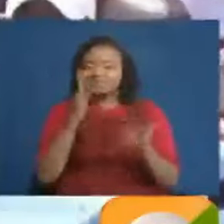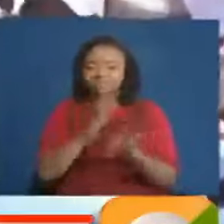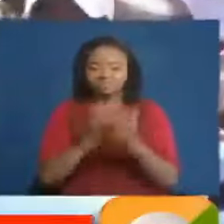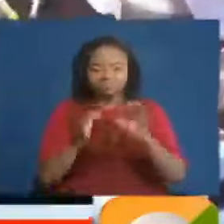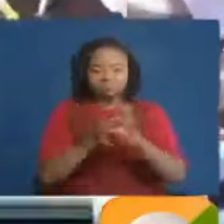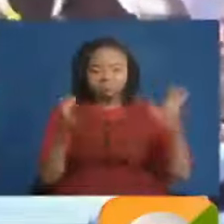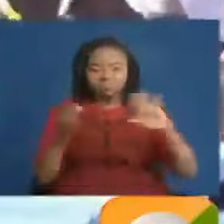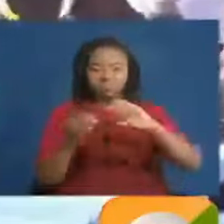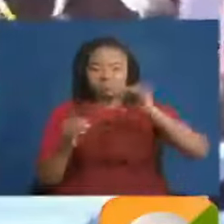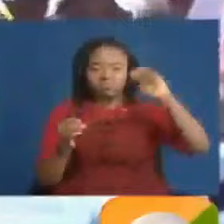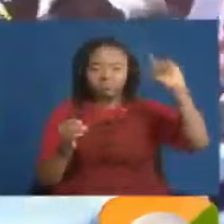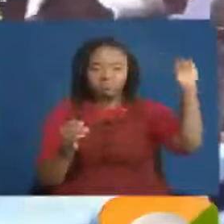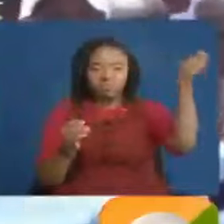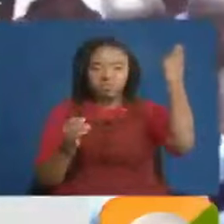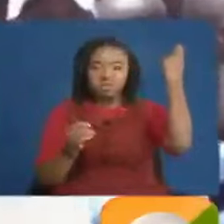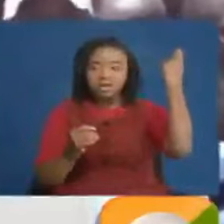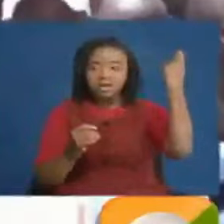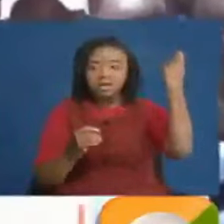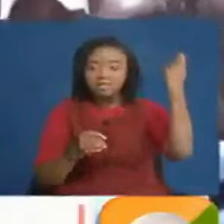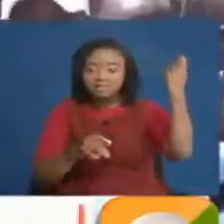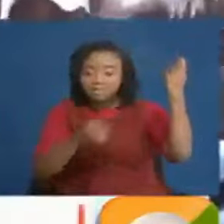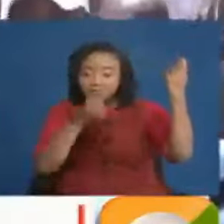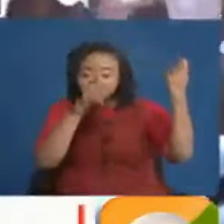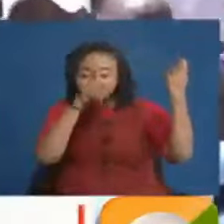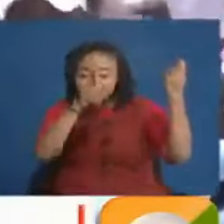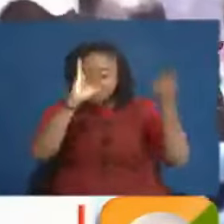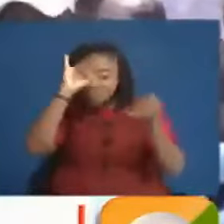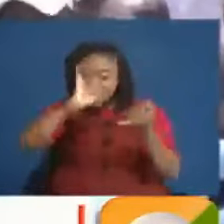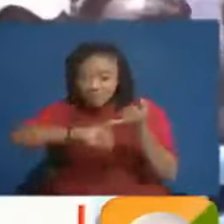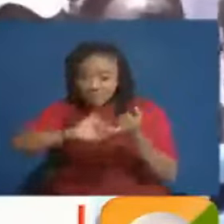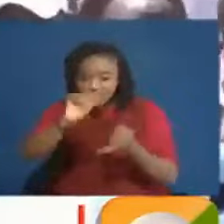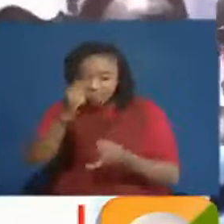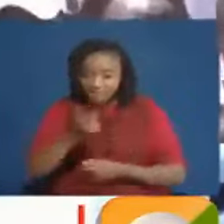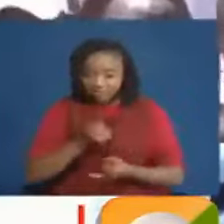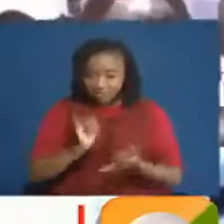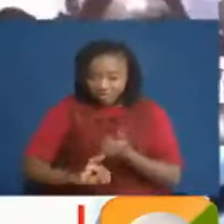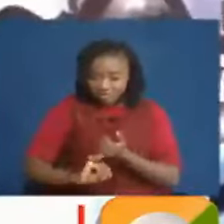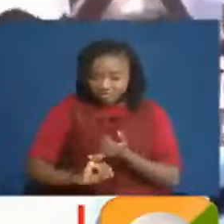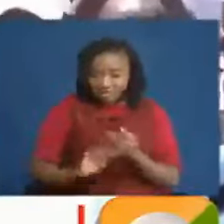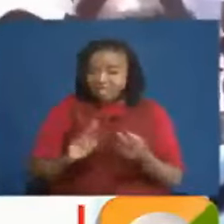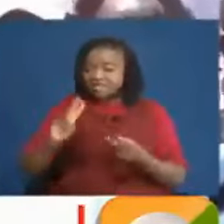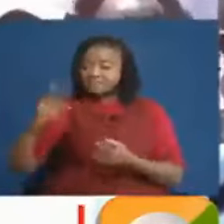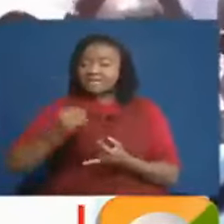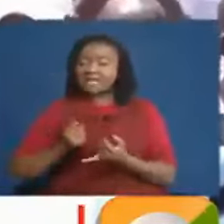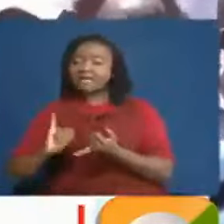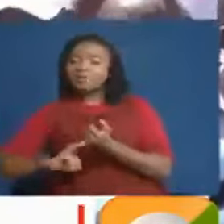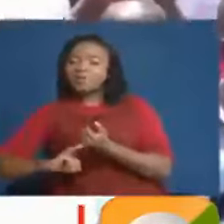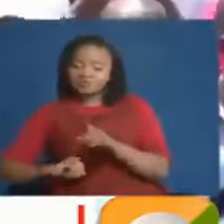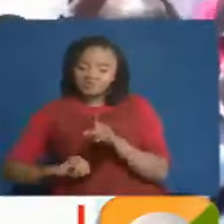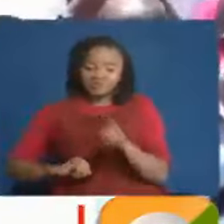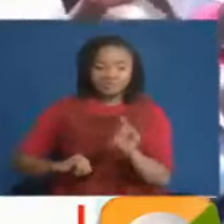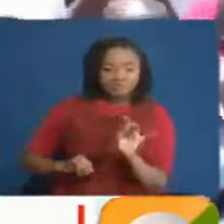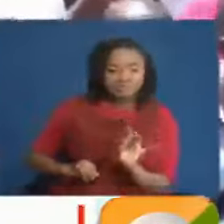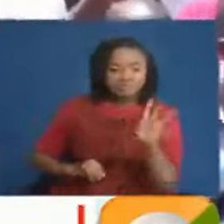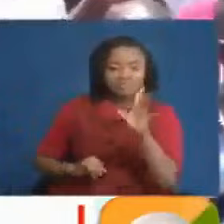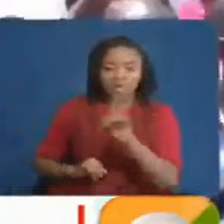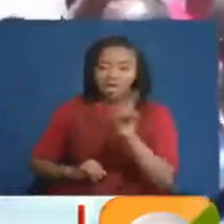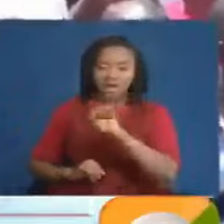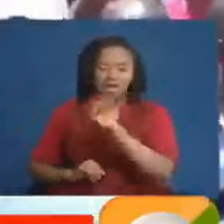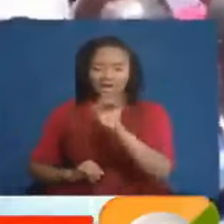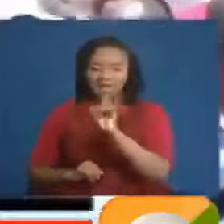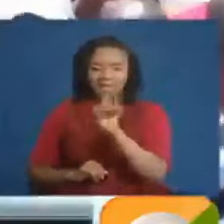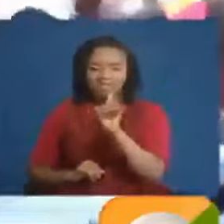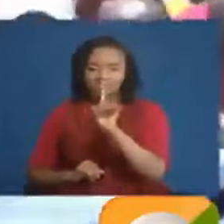Your Excellency, ukioa bibi wa mwanzo, hata ukipata bibi wa pili, tafadhali usifukuze yule